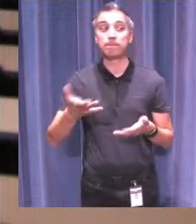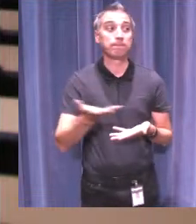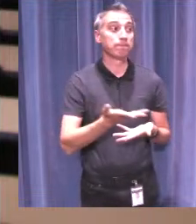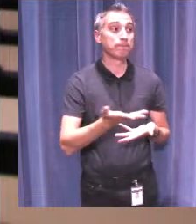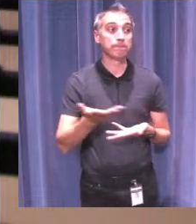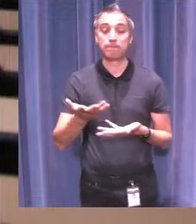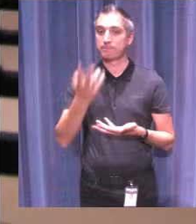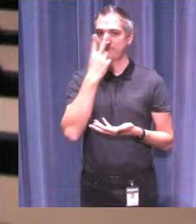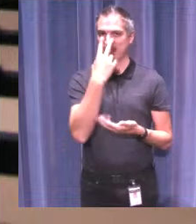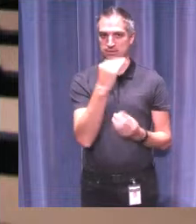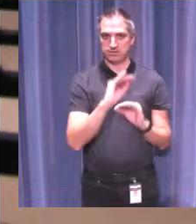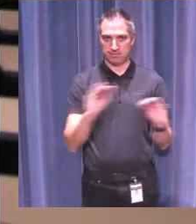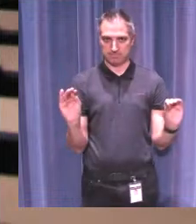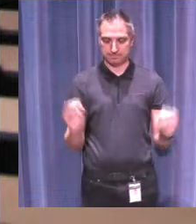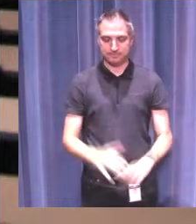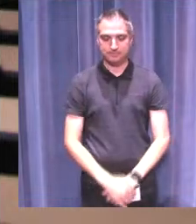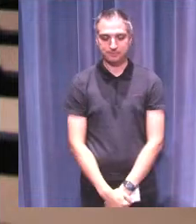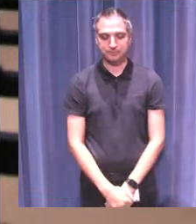Seeing none.